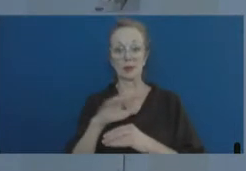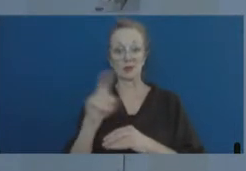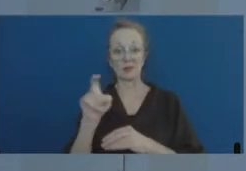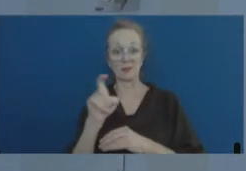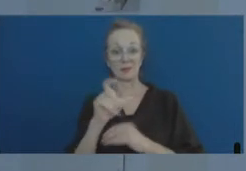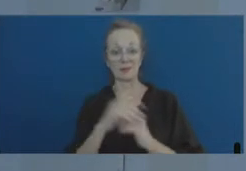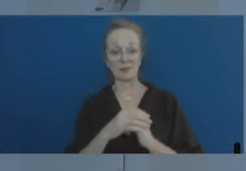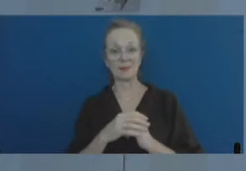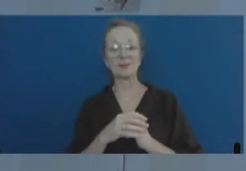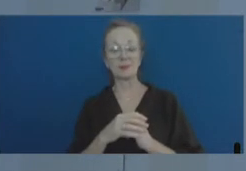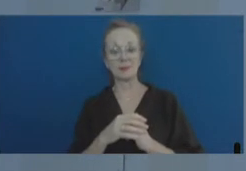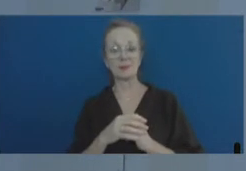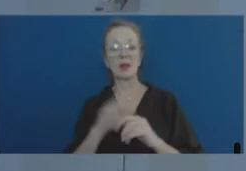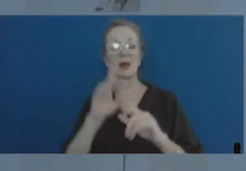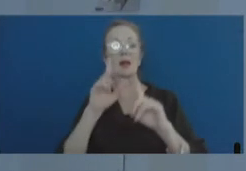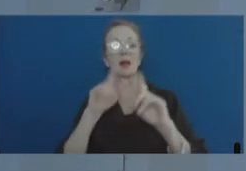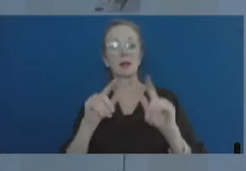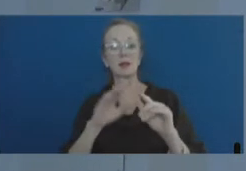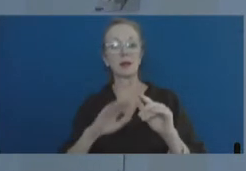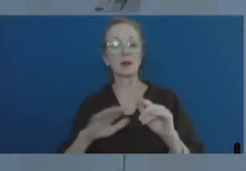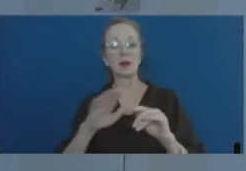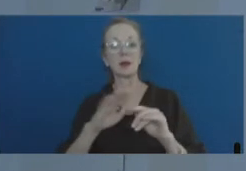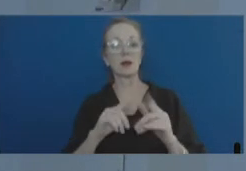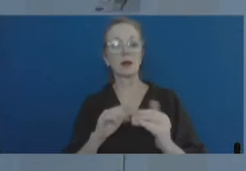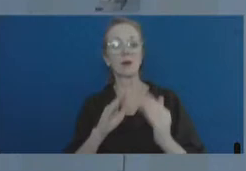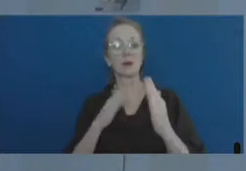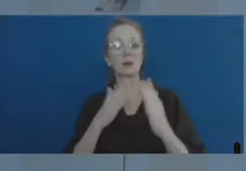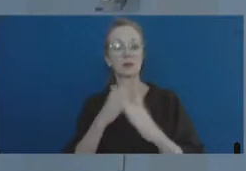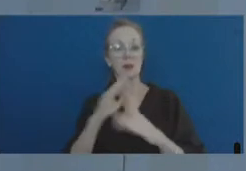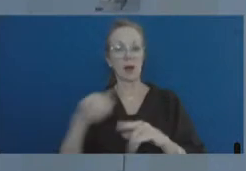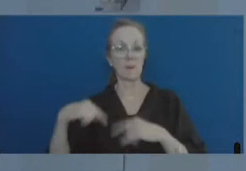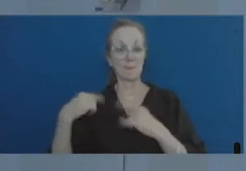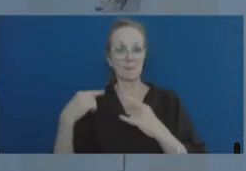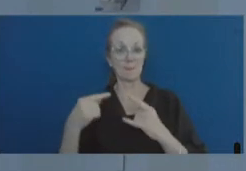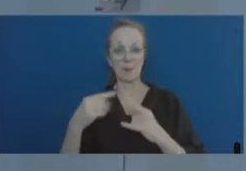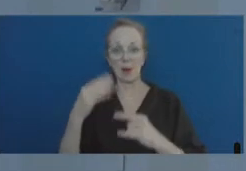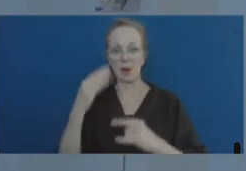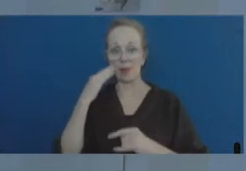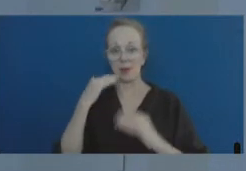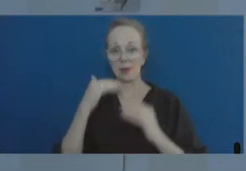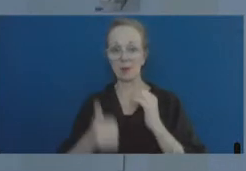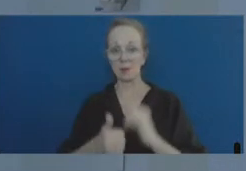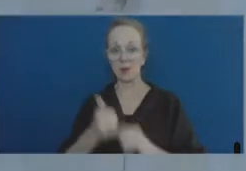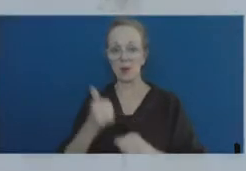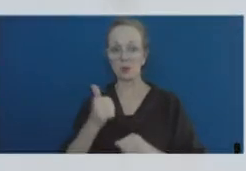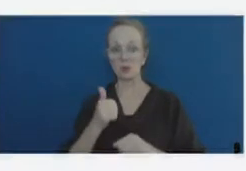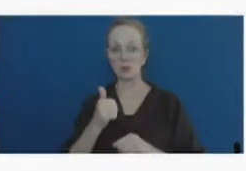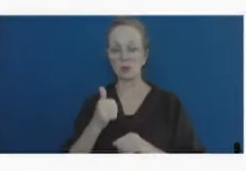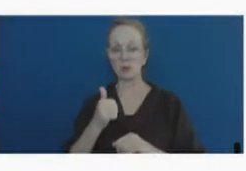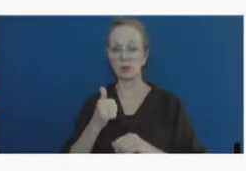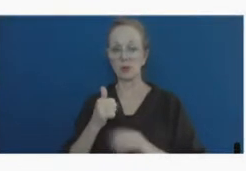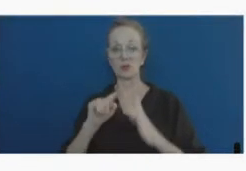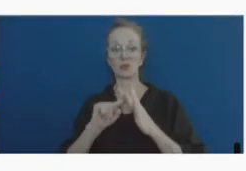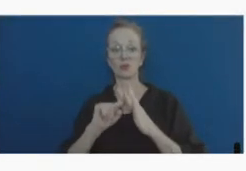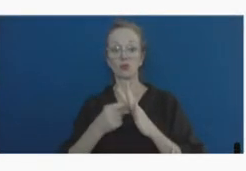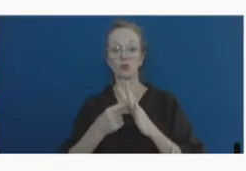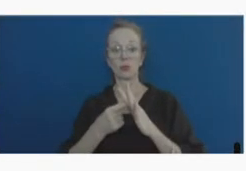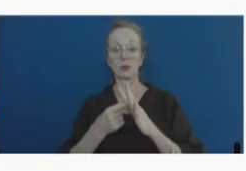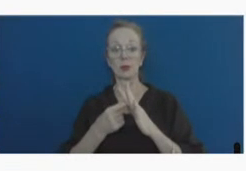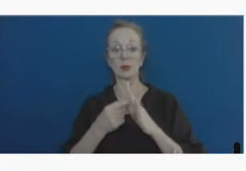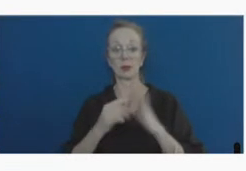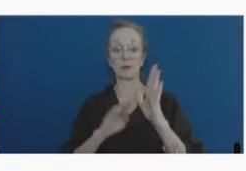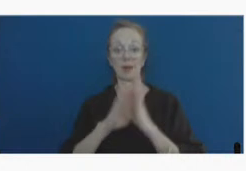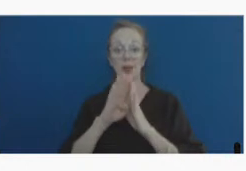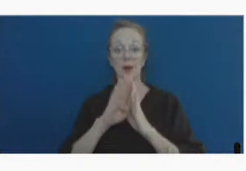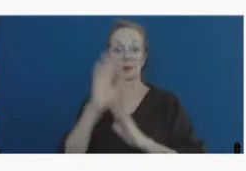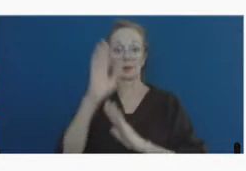approaches to conservation, particularly over time. I mean, I think in the most, like when it was originally conceived, it was that it's